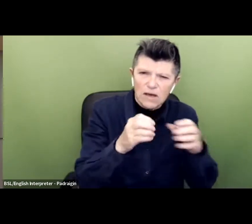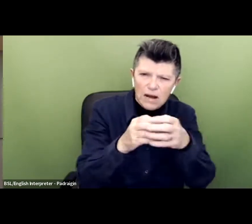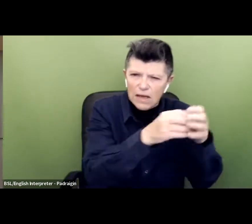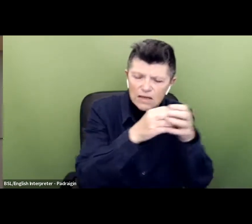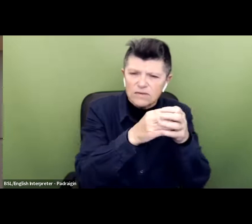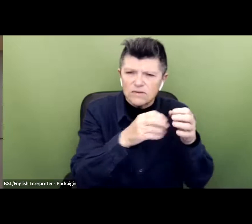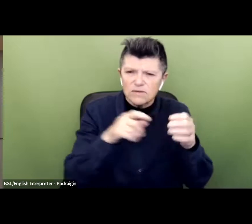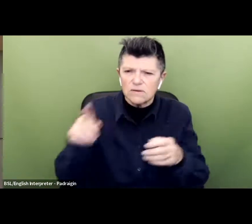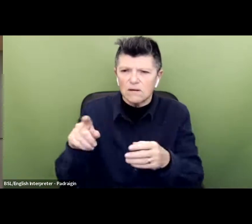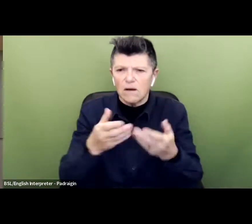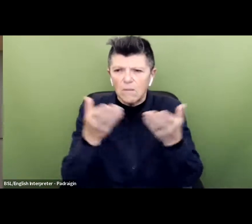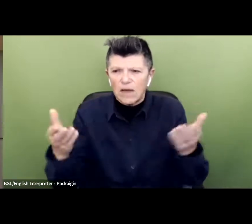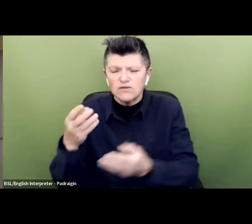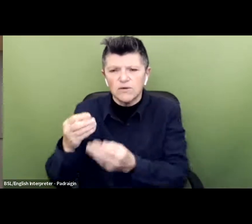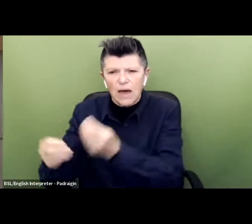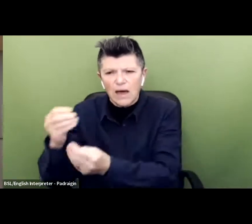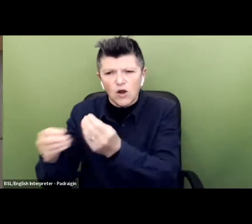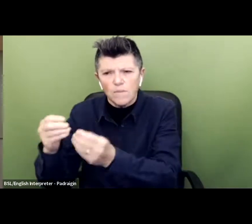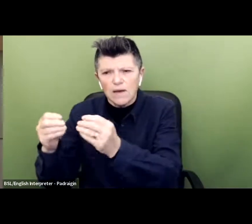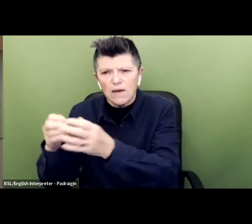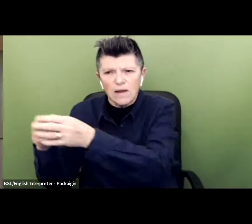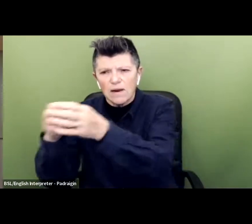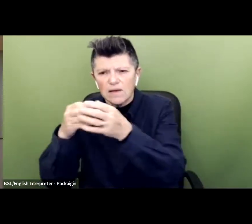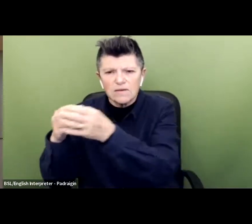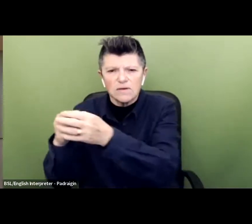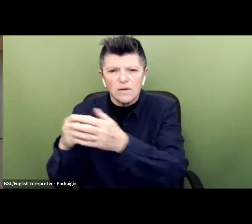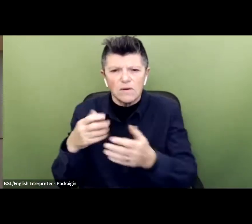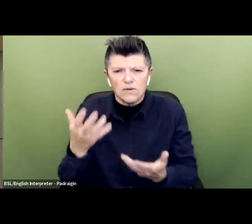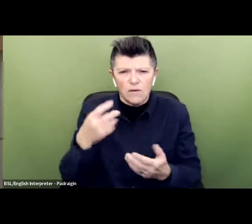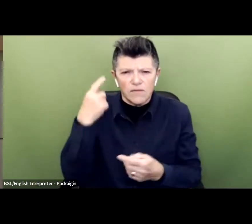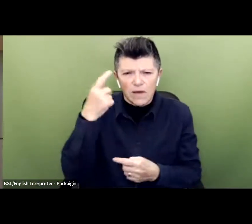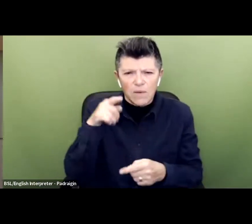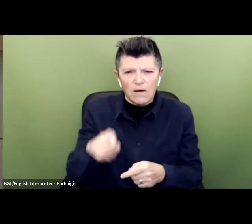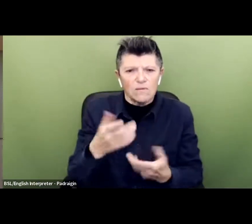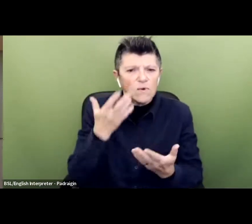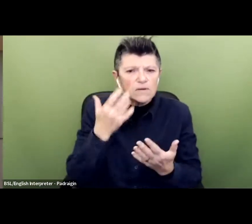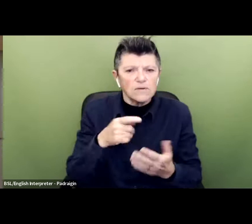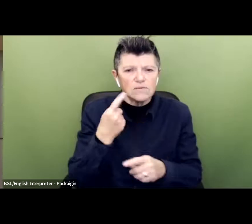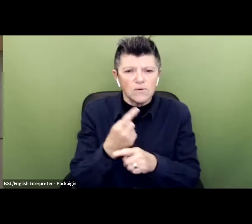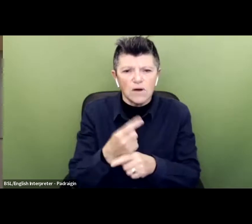onto the agenda this sort of issue. And when you're talking about influencers and so forth, that's really relevant to